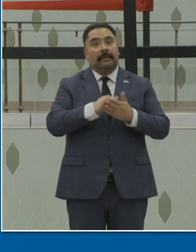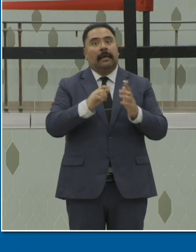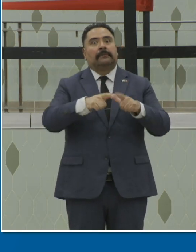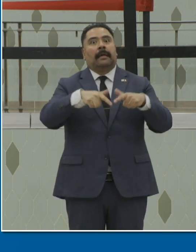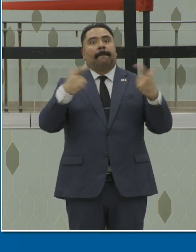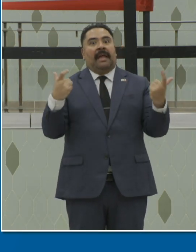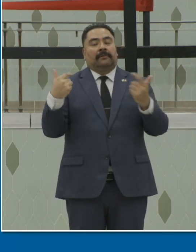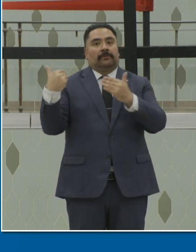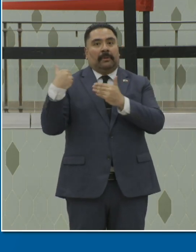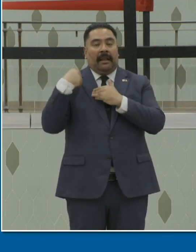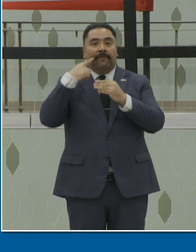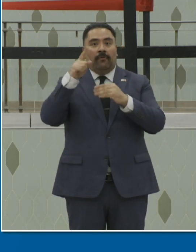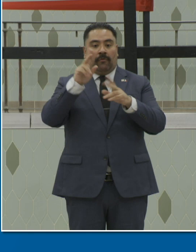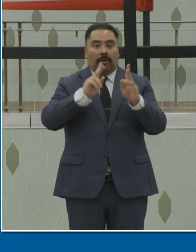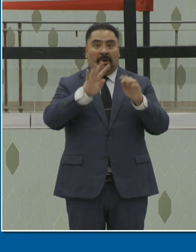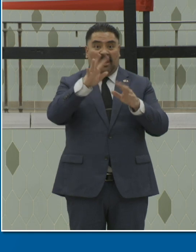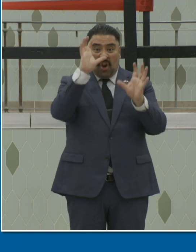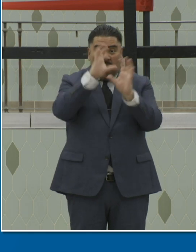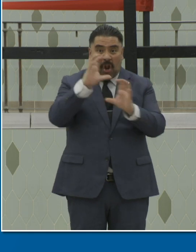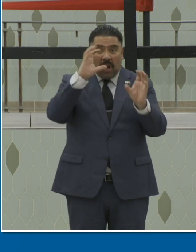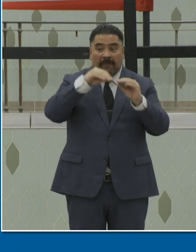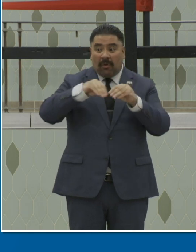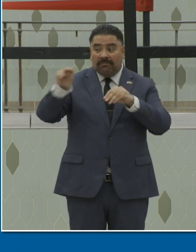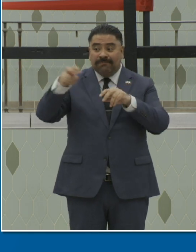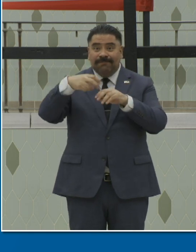massive relocation. And